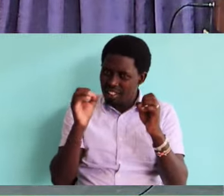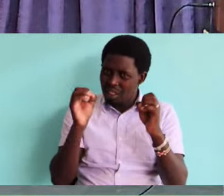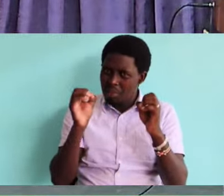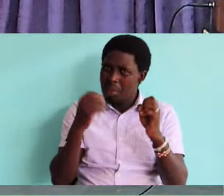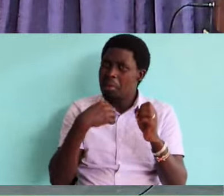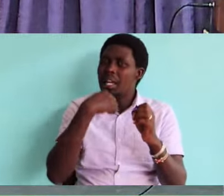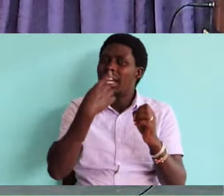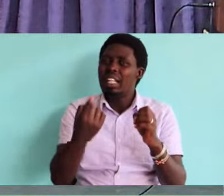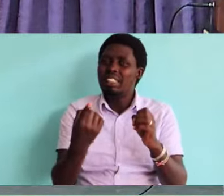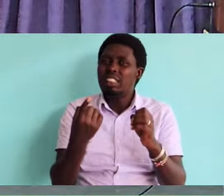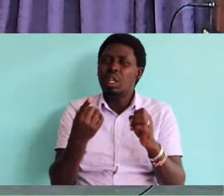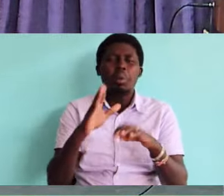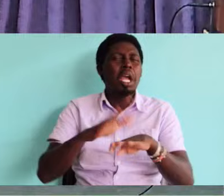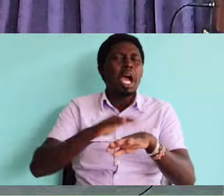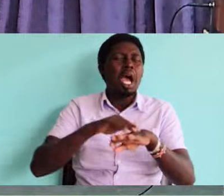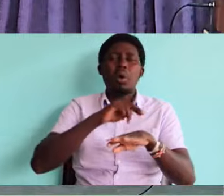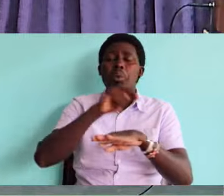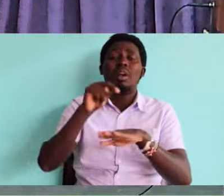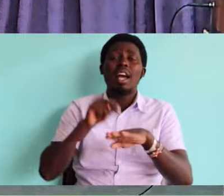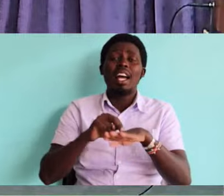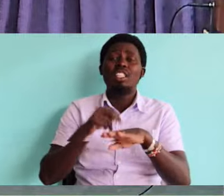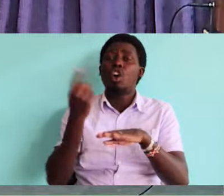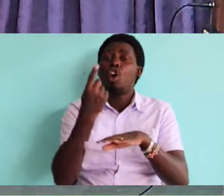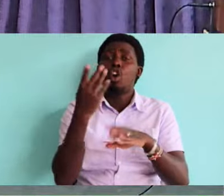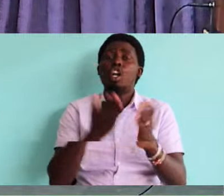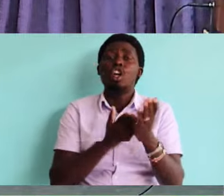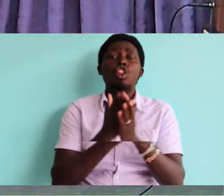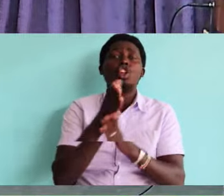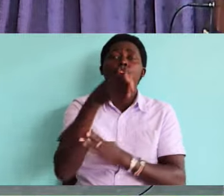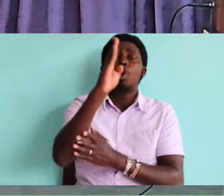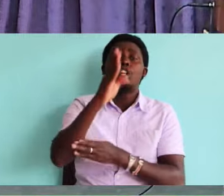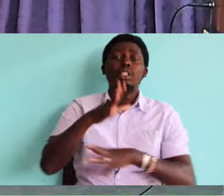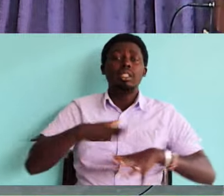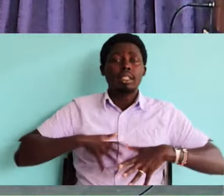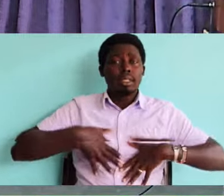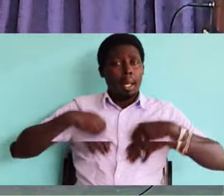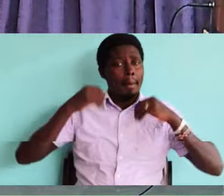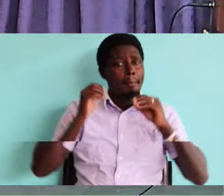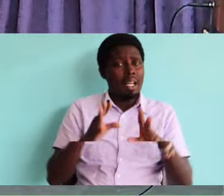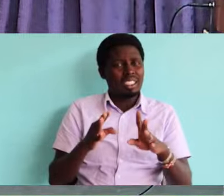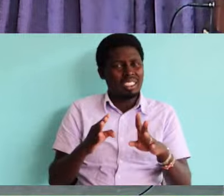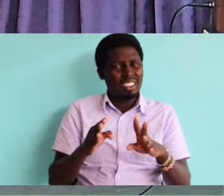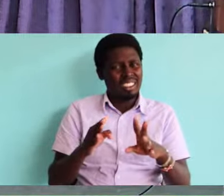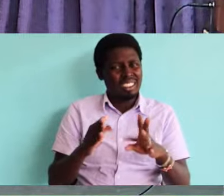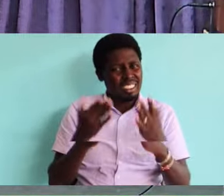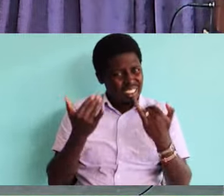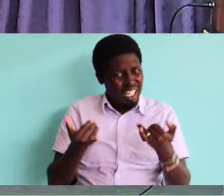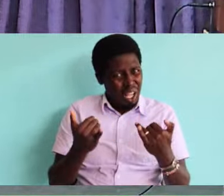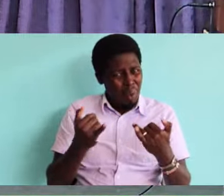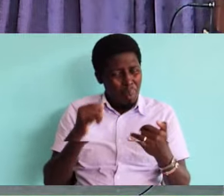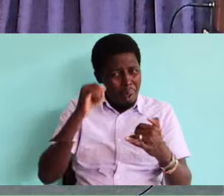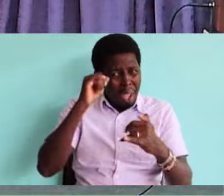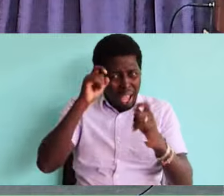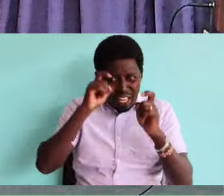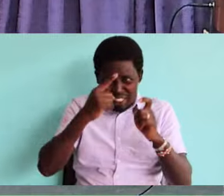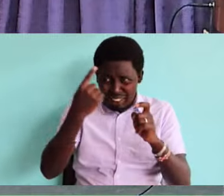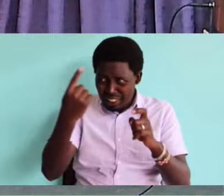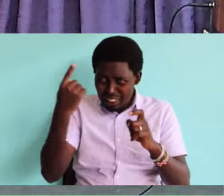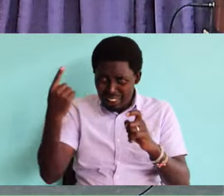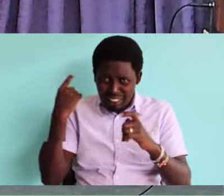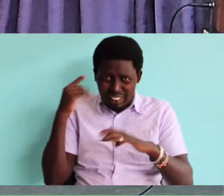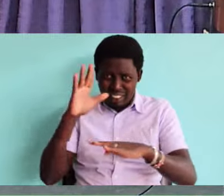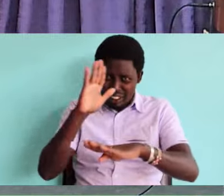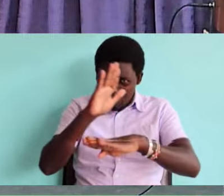we are good at. It's only because of his mercy. And therefore, it calls us, or it requires of